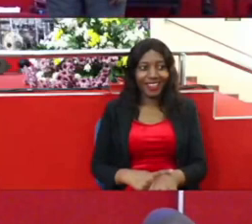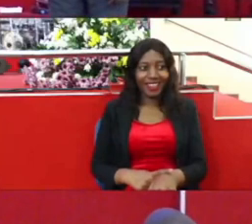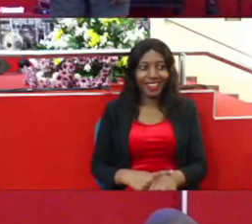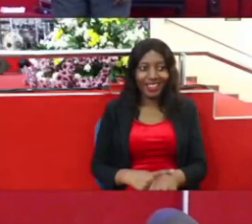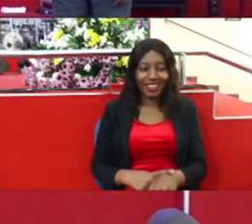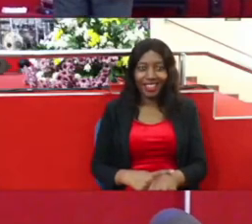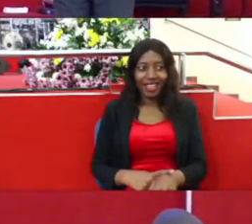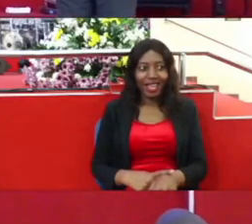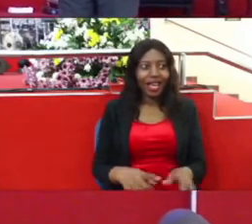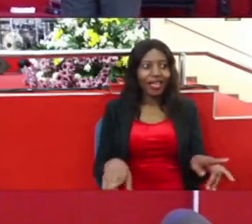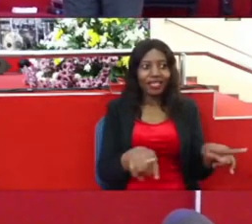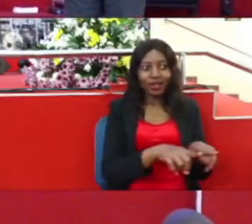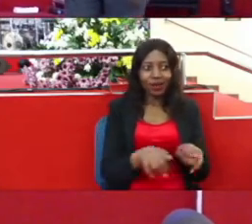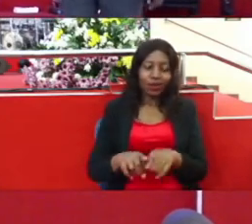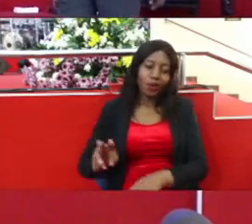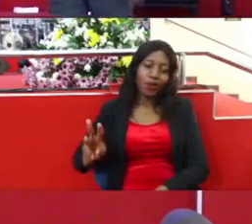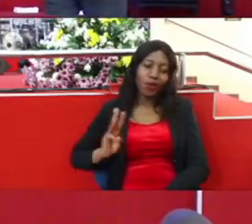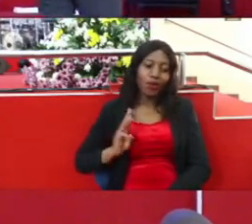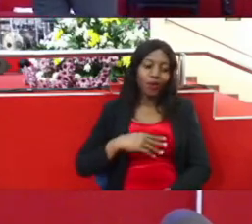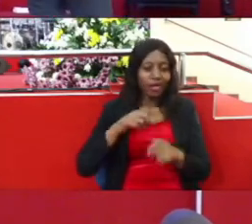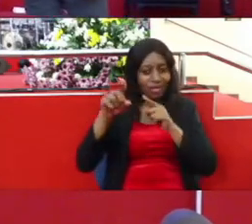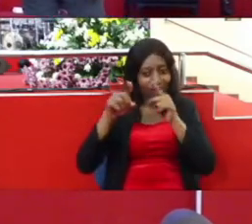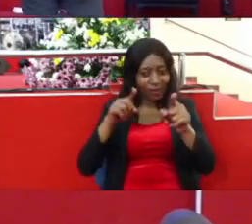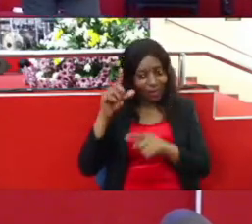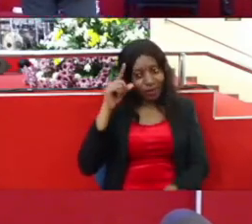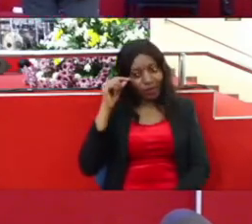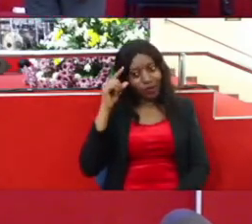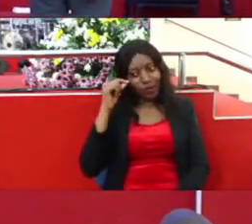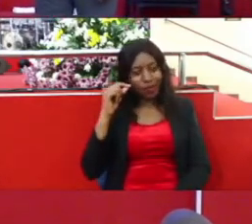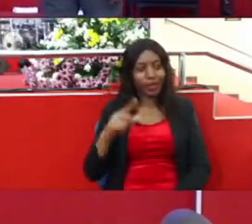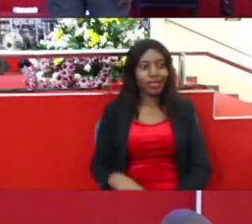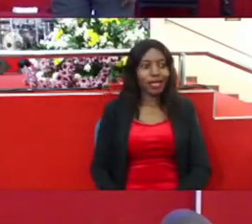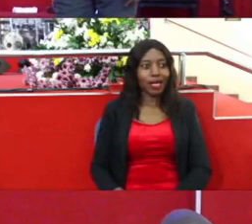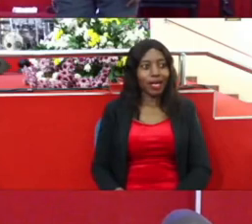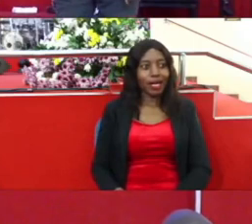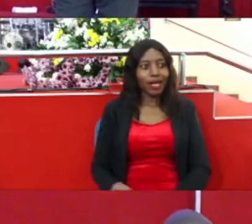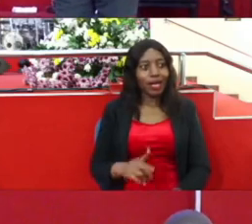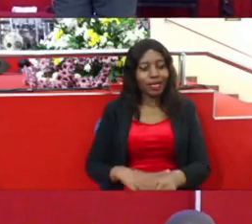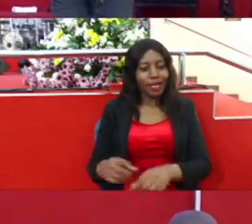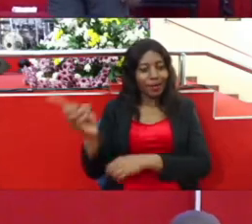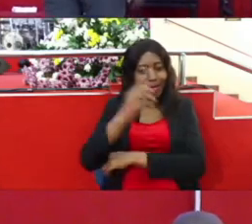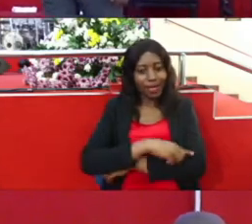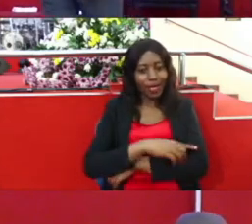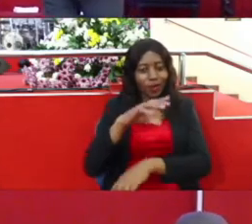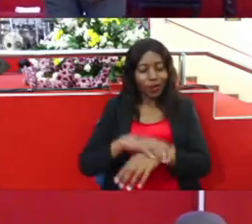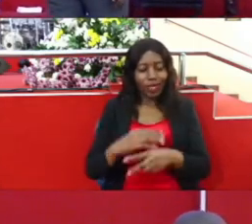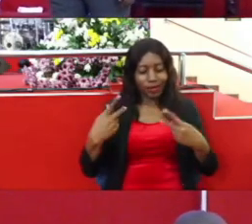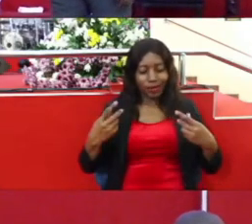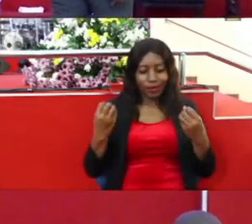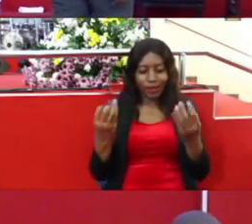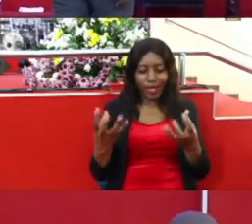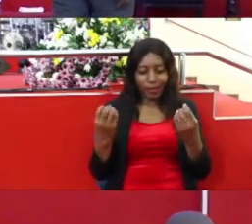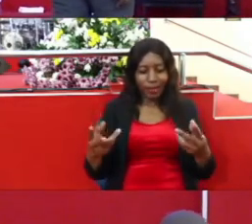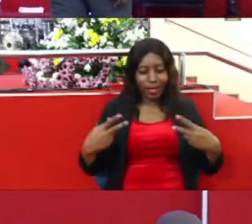to the coast. Kisha tujipeleke pale mchana. During the day you're going to find so many people on the beach, isn't it? Pale mchana utakuta watu wengi. Some that are just walking going